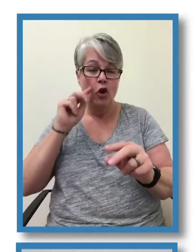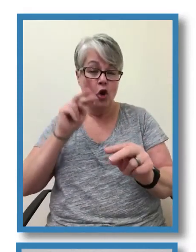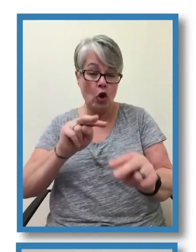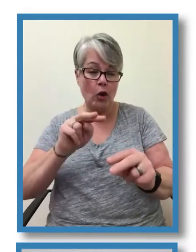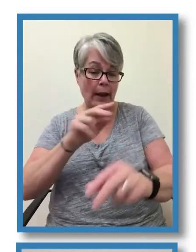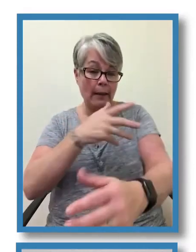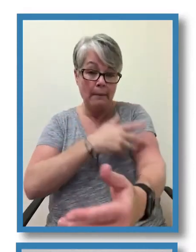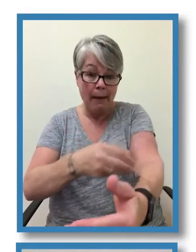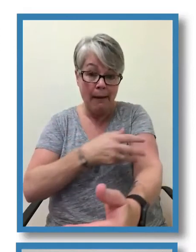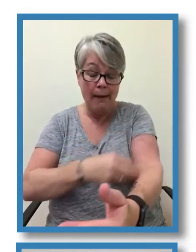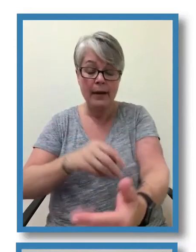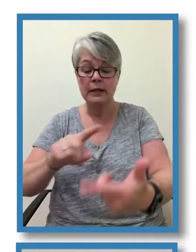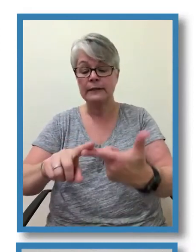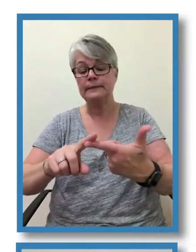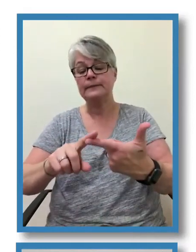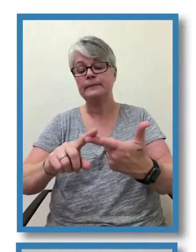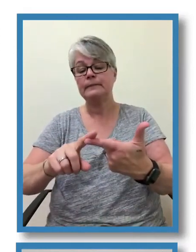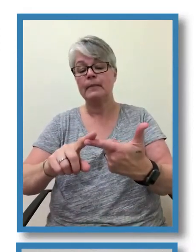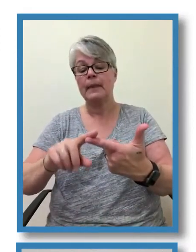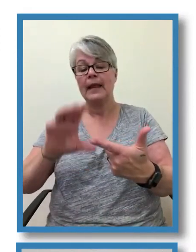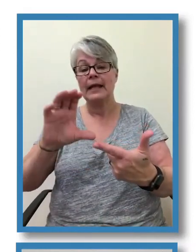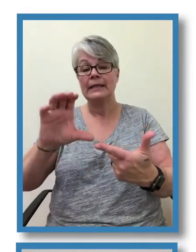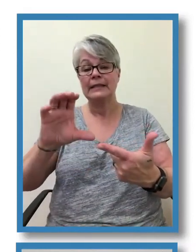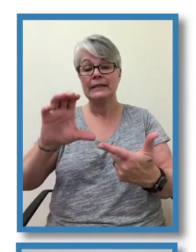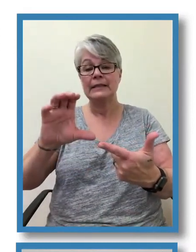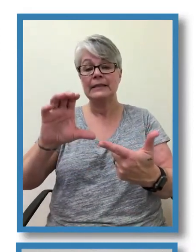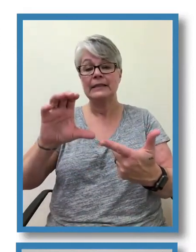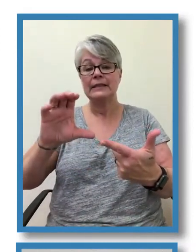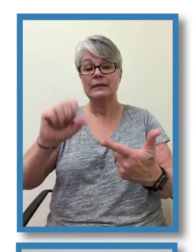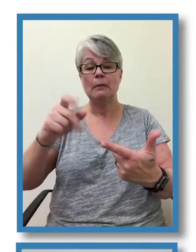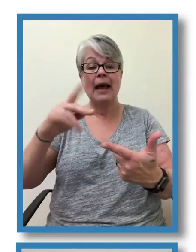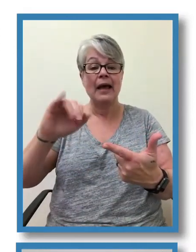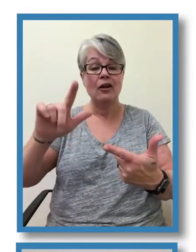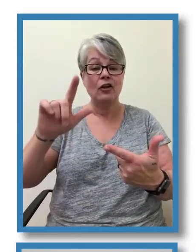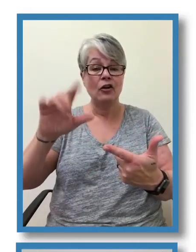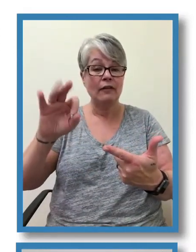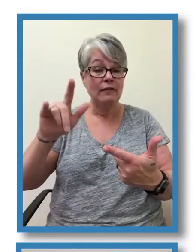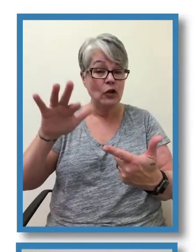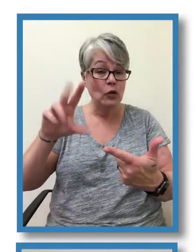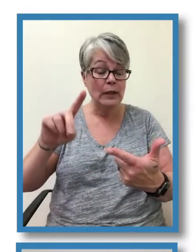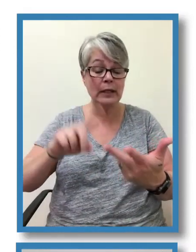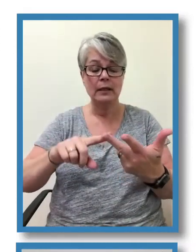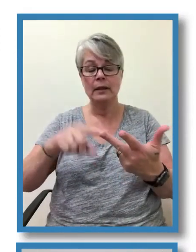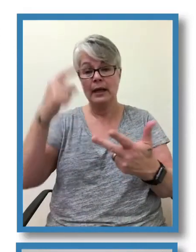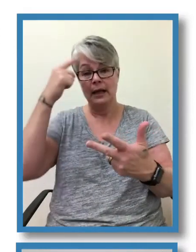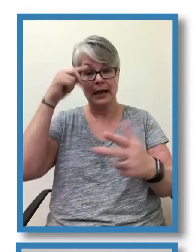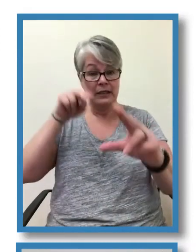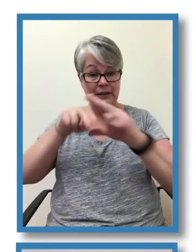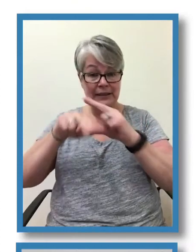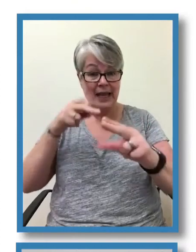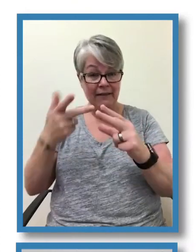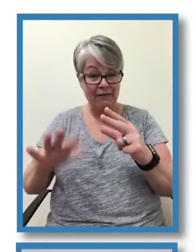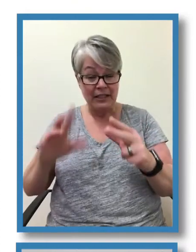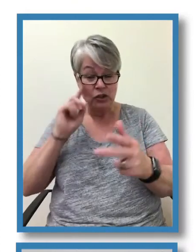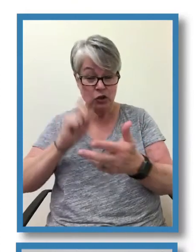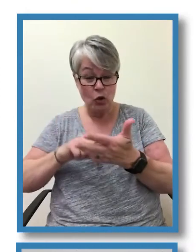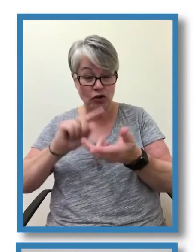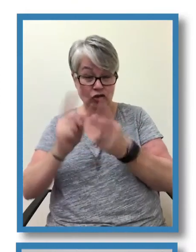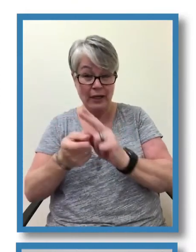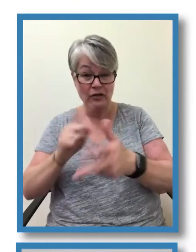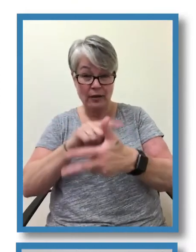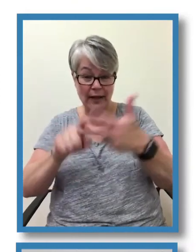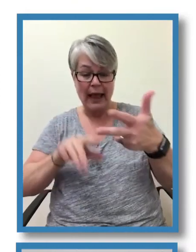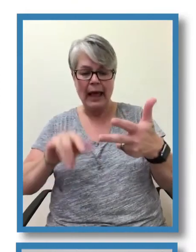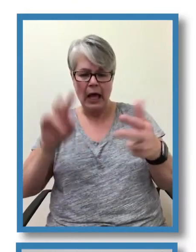So if there are certain changes, would that predict where this is going in the future? Because often that's what families ask us, what's this going to look like in 5